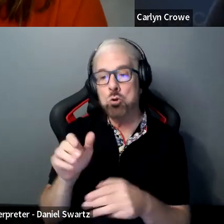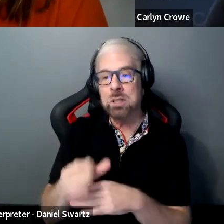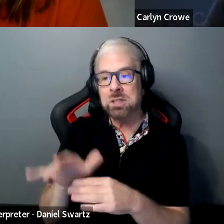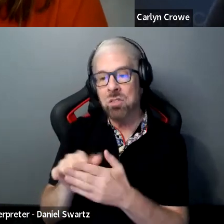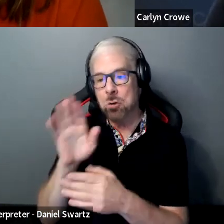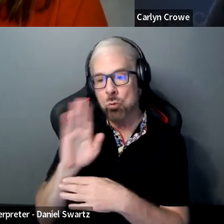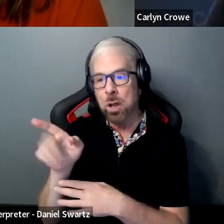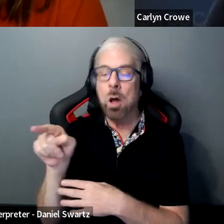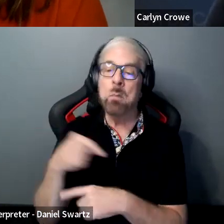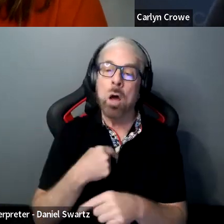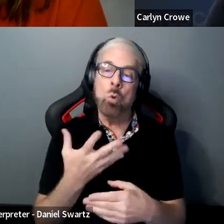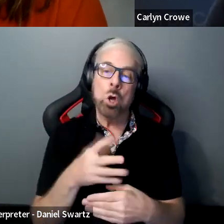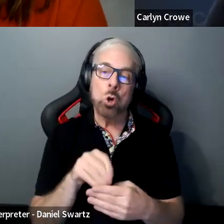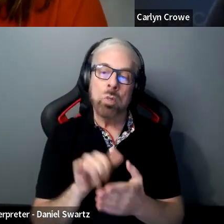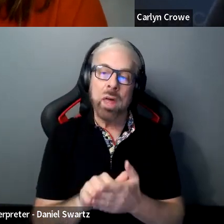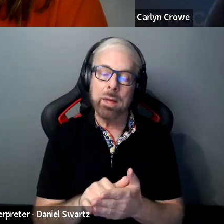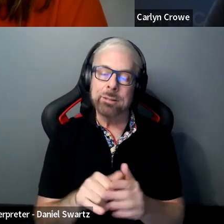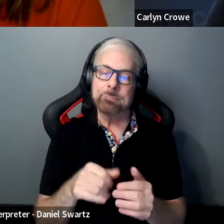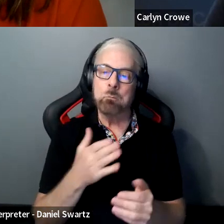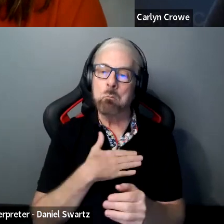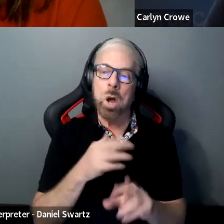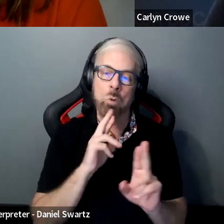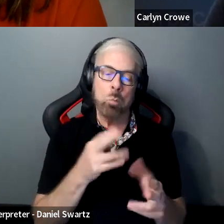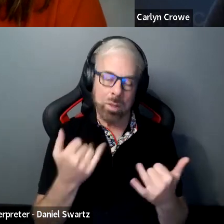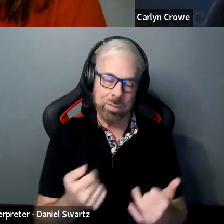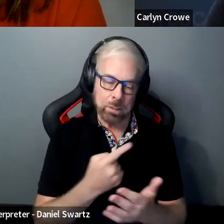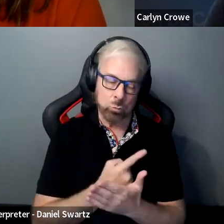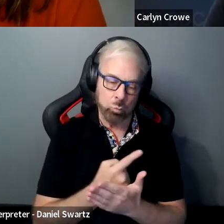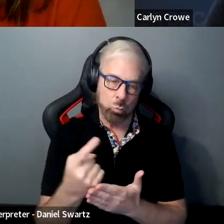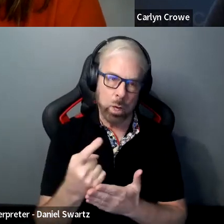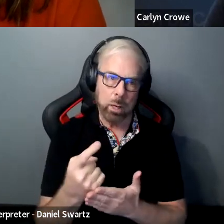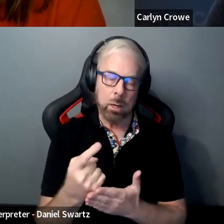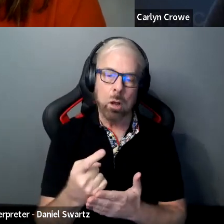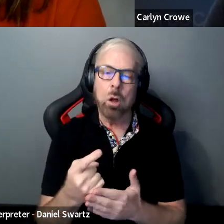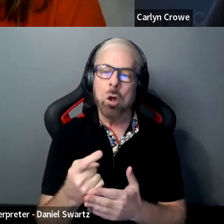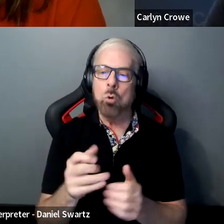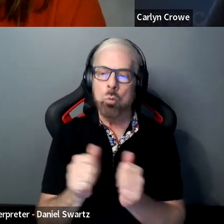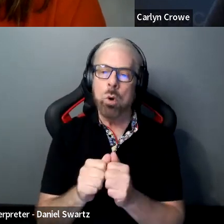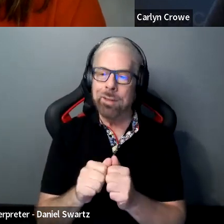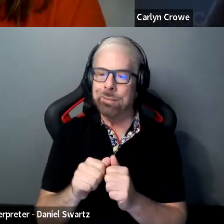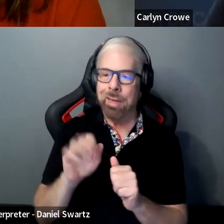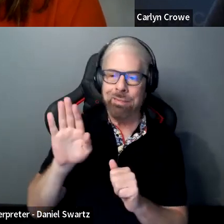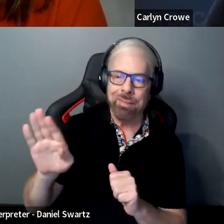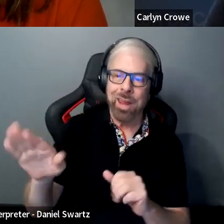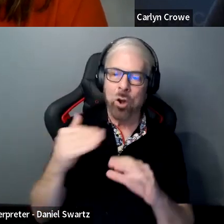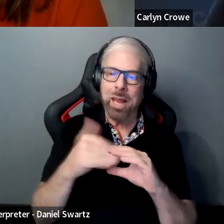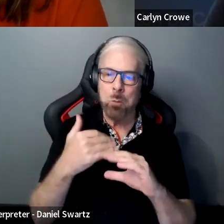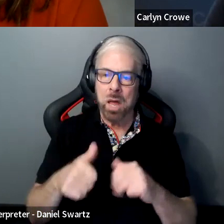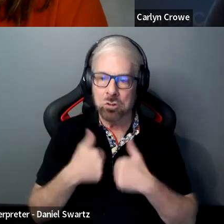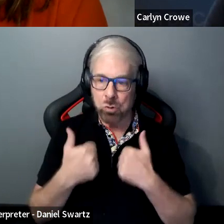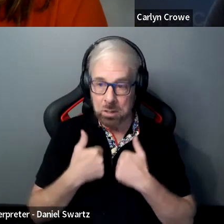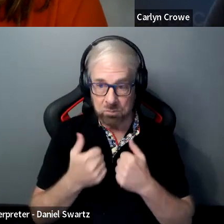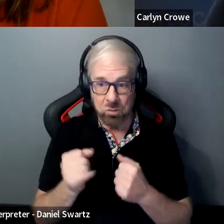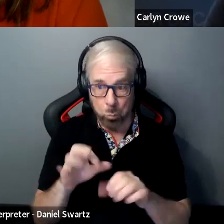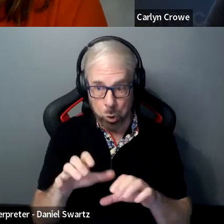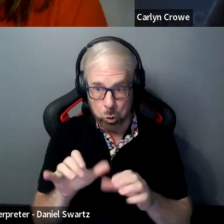will include that in my report this week with their email addresses if you want to do that.